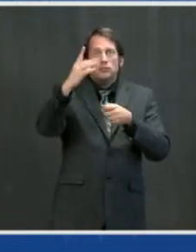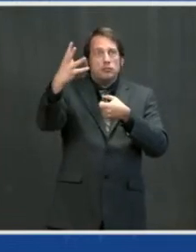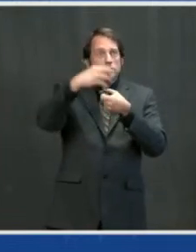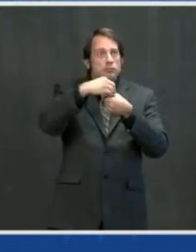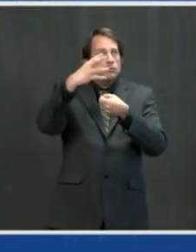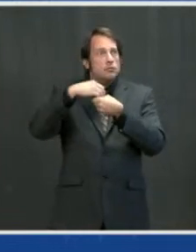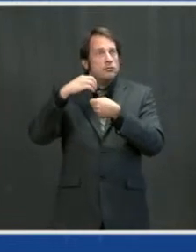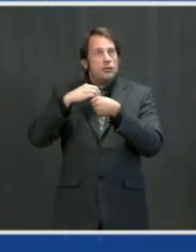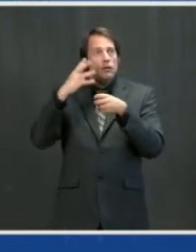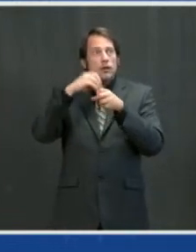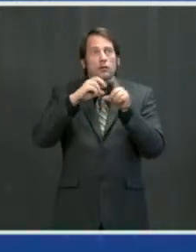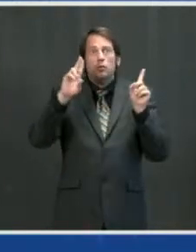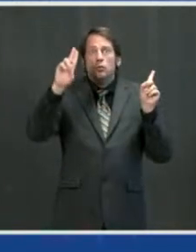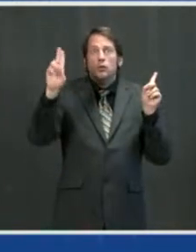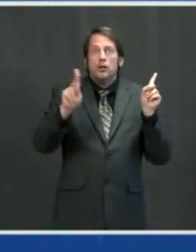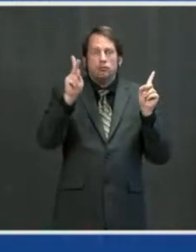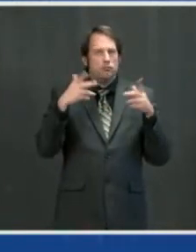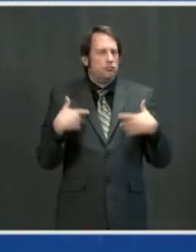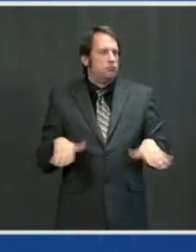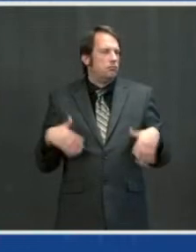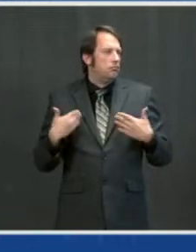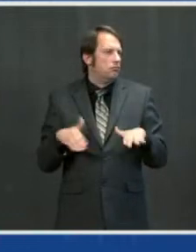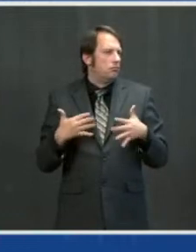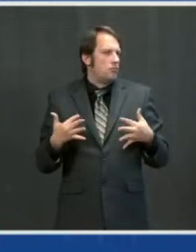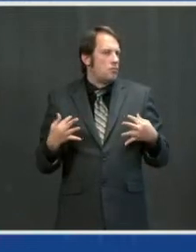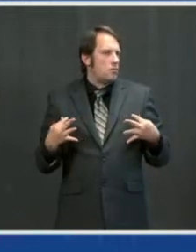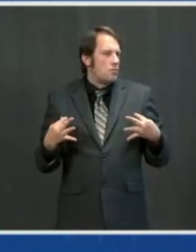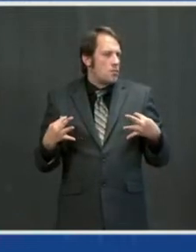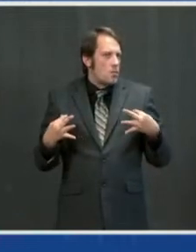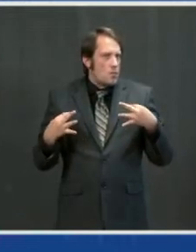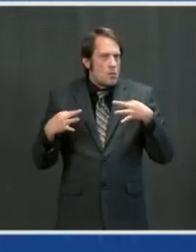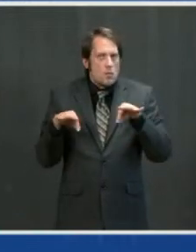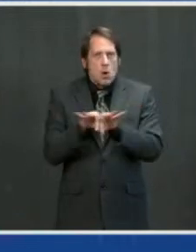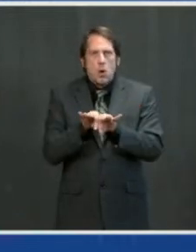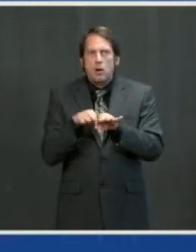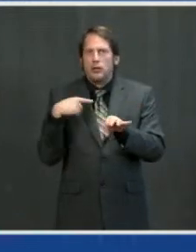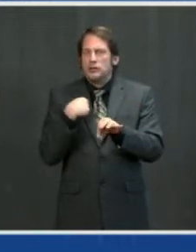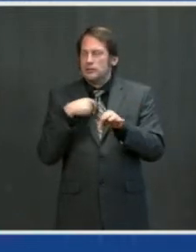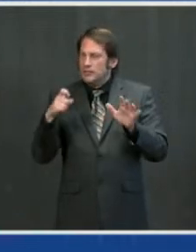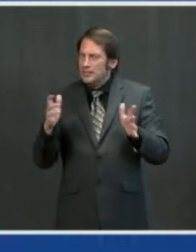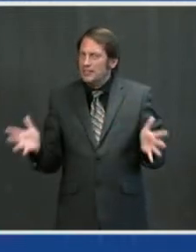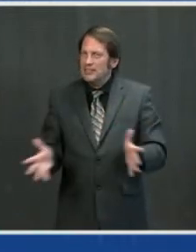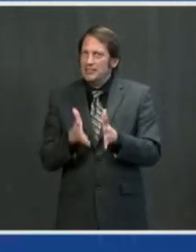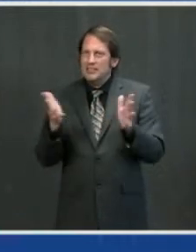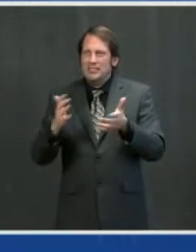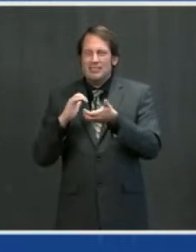as today, and agreed to promote such collaboration.